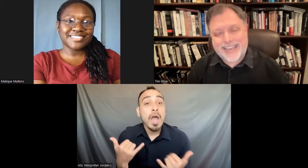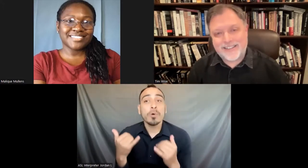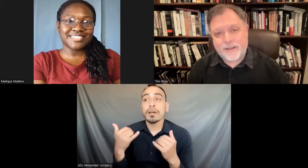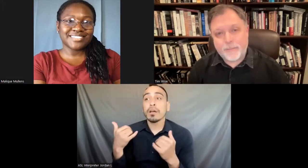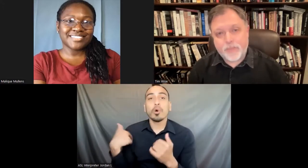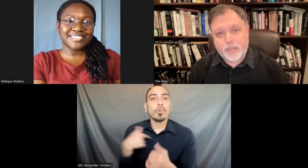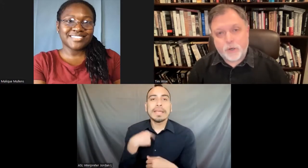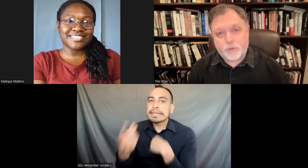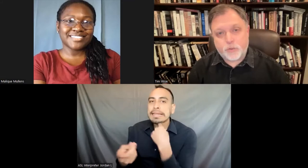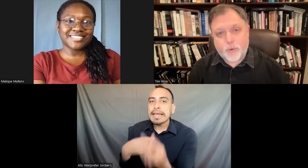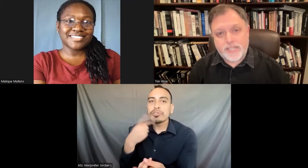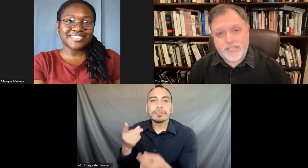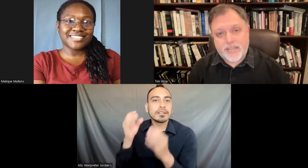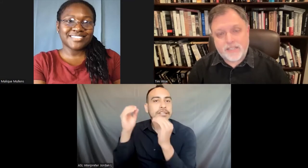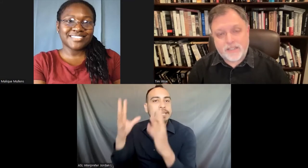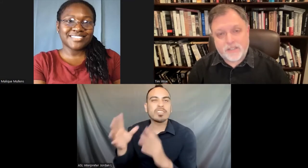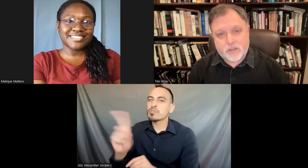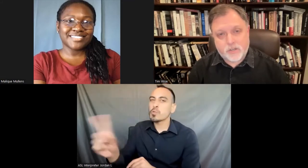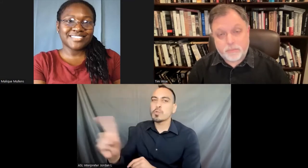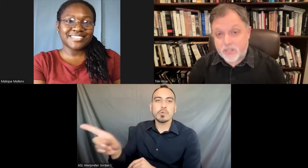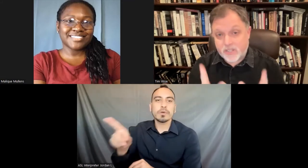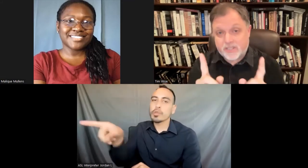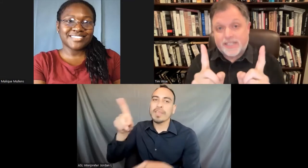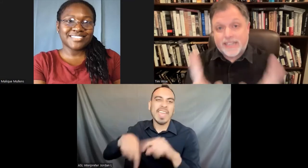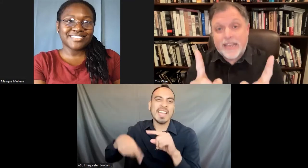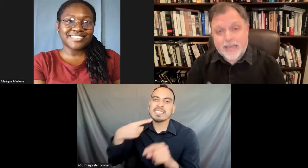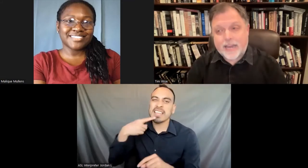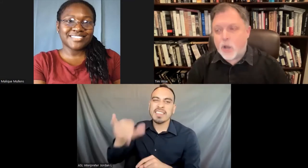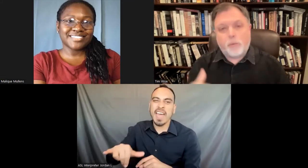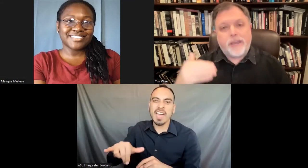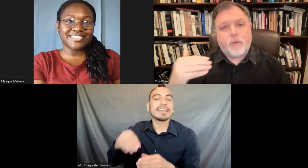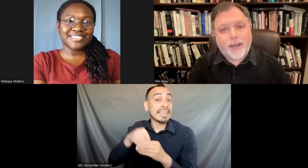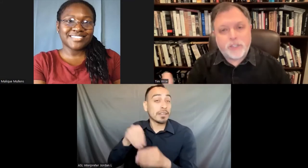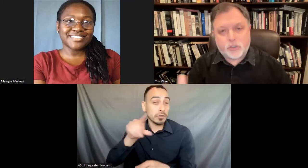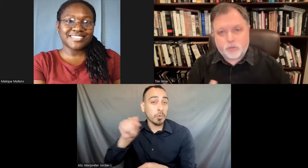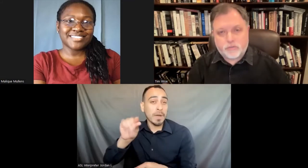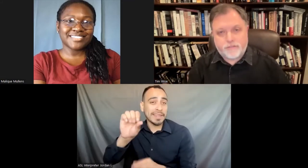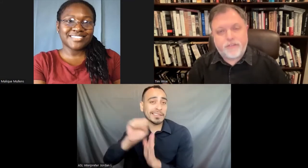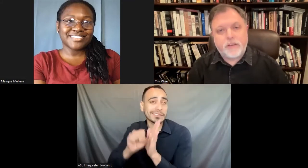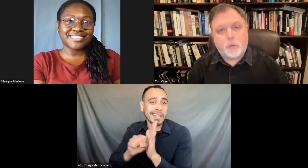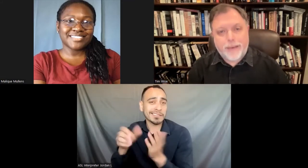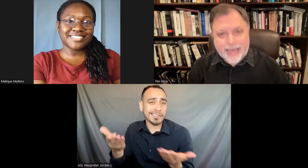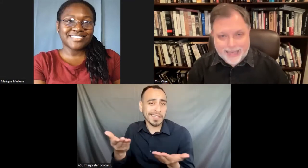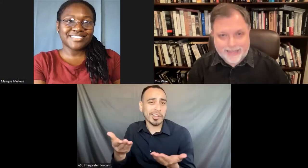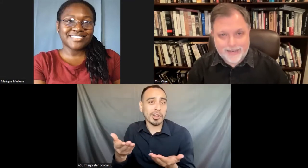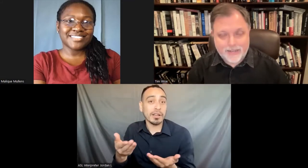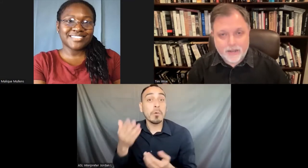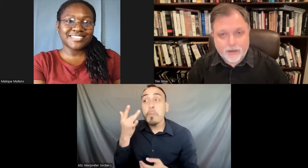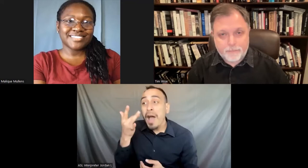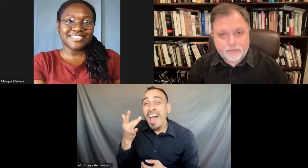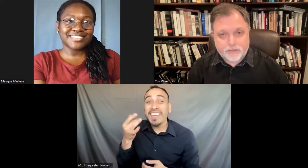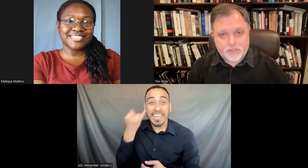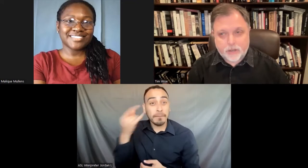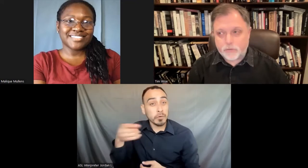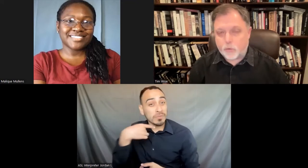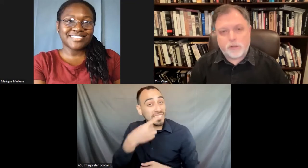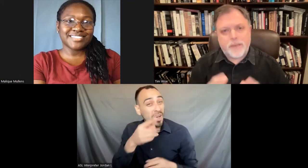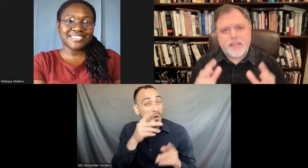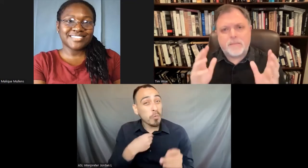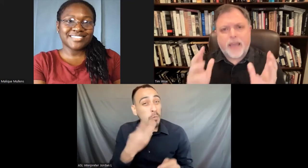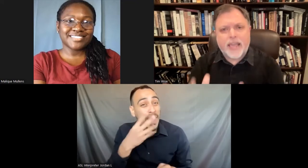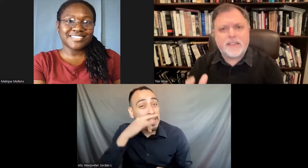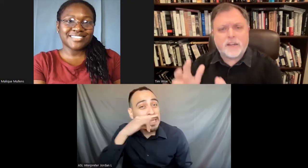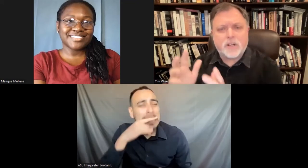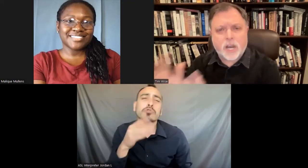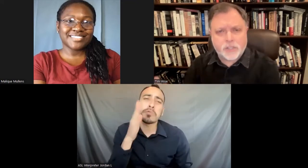say that in over 20 states in this country, because to say that will make white children feel bad about themselves, or it'll